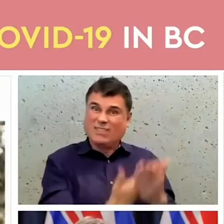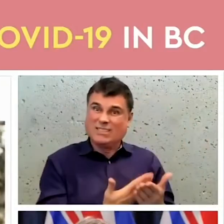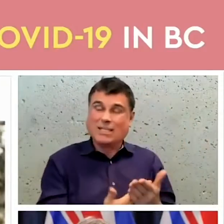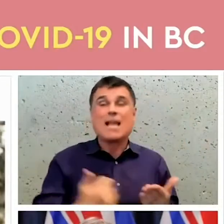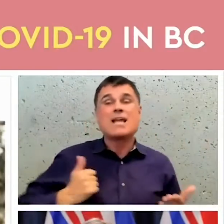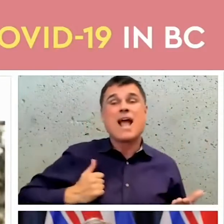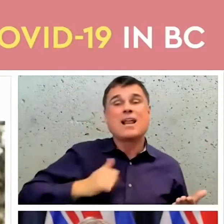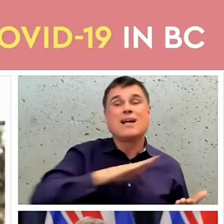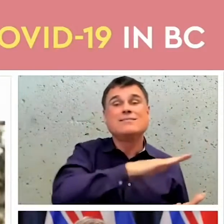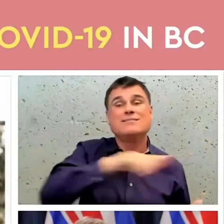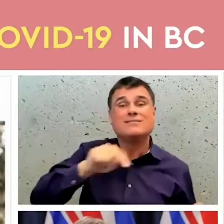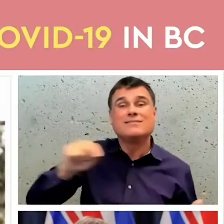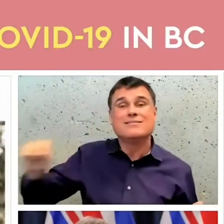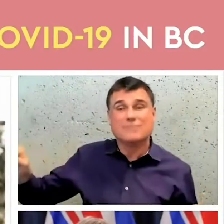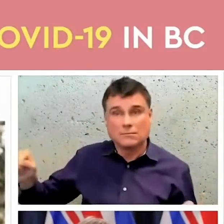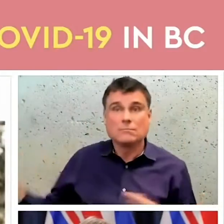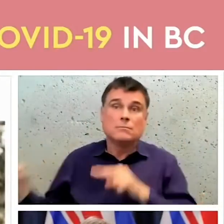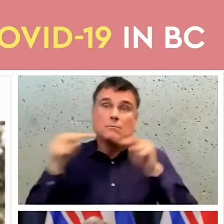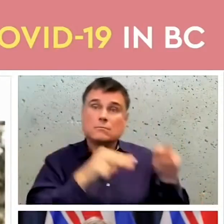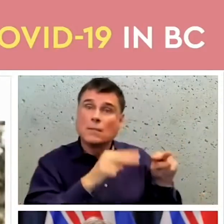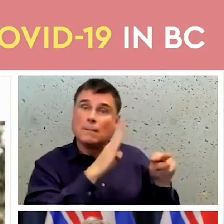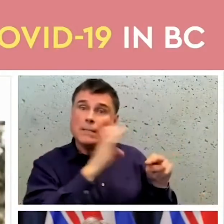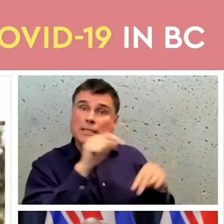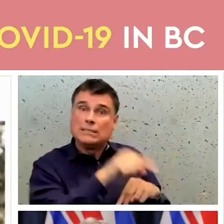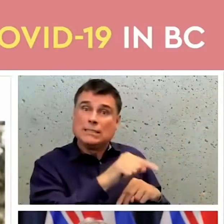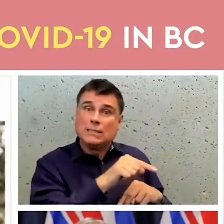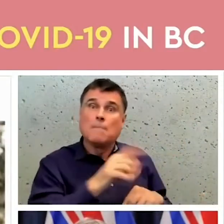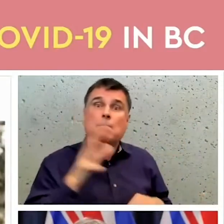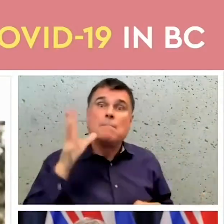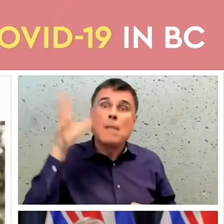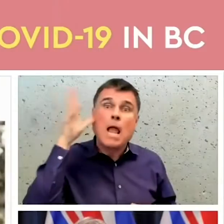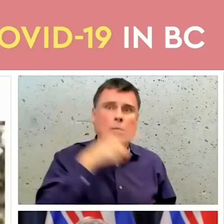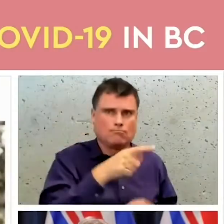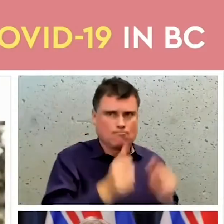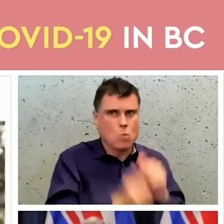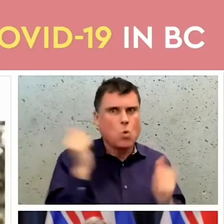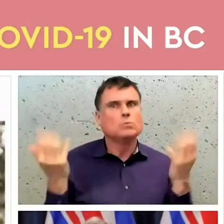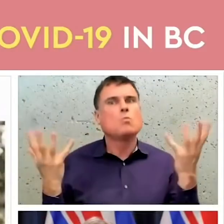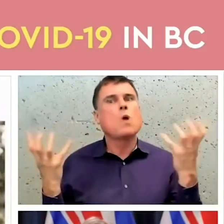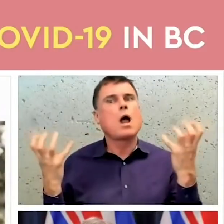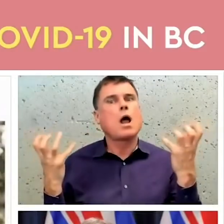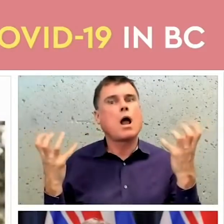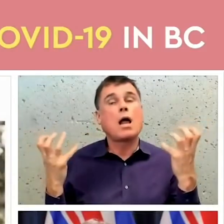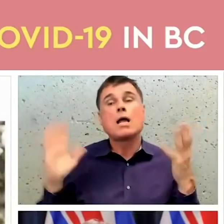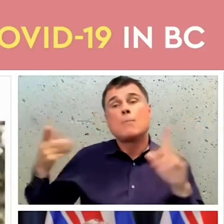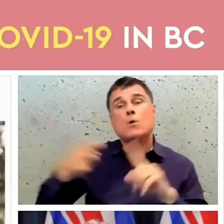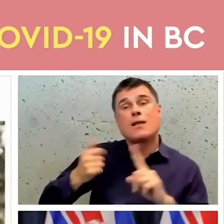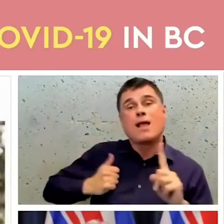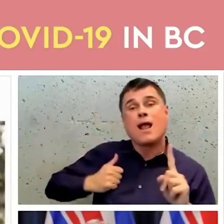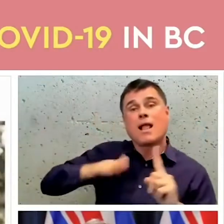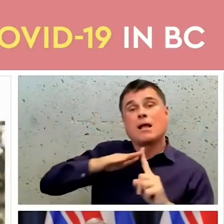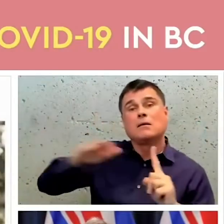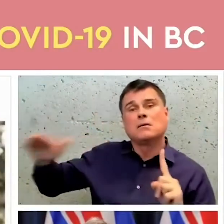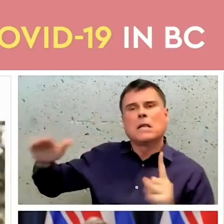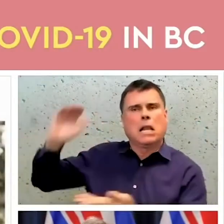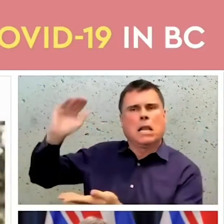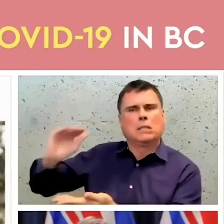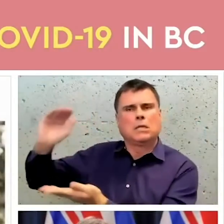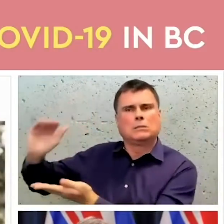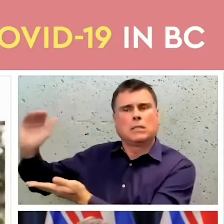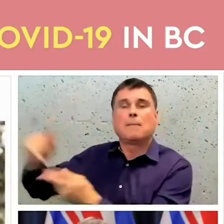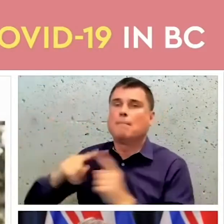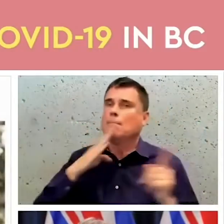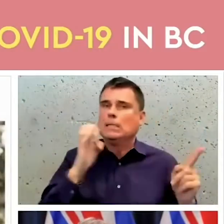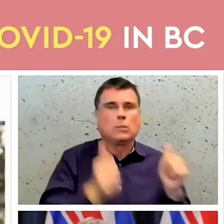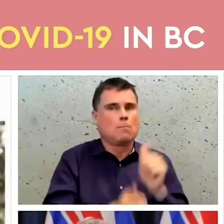in terms of the intention of parents to have their children vaccinated in this age cohort. And we've confirmed